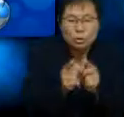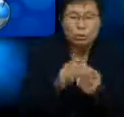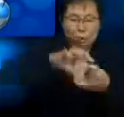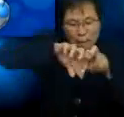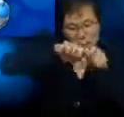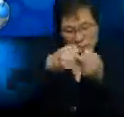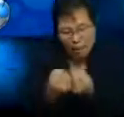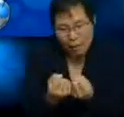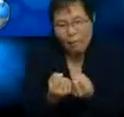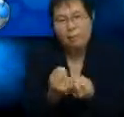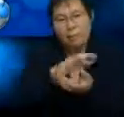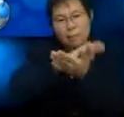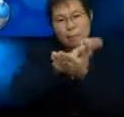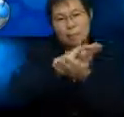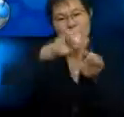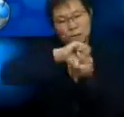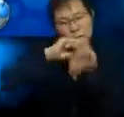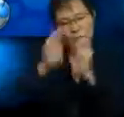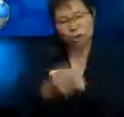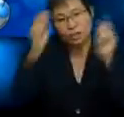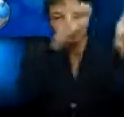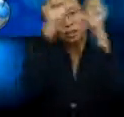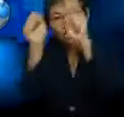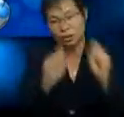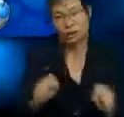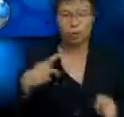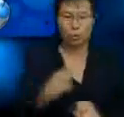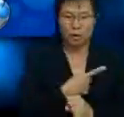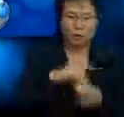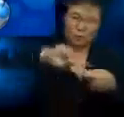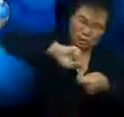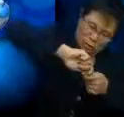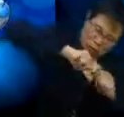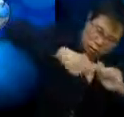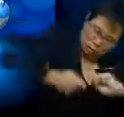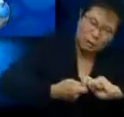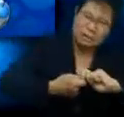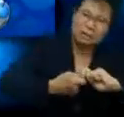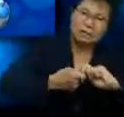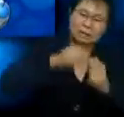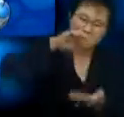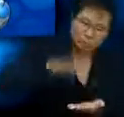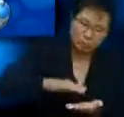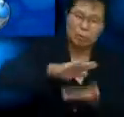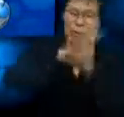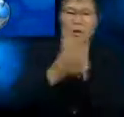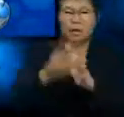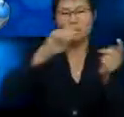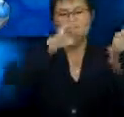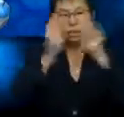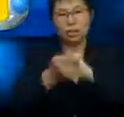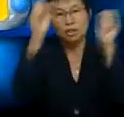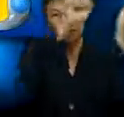spring. The spring changes shape. We can twist the spring. The spring changes